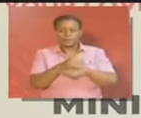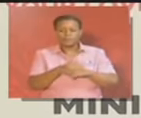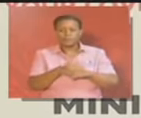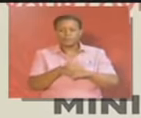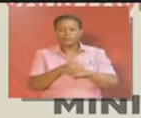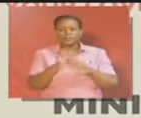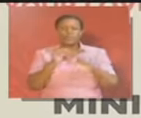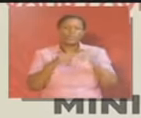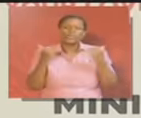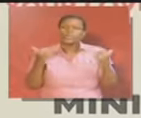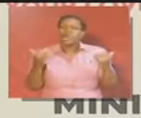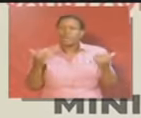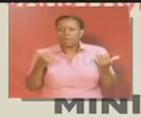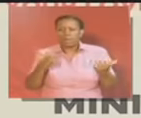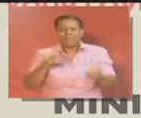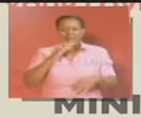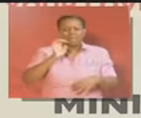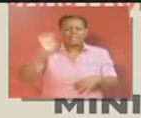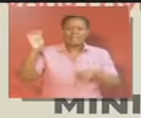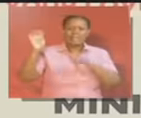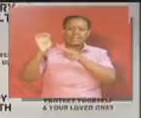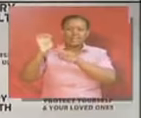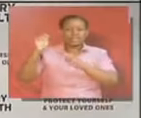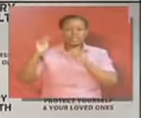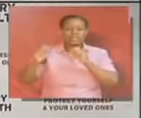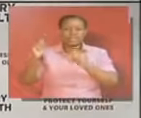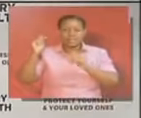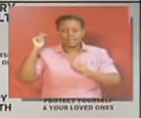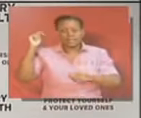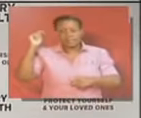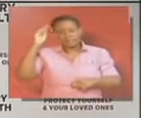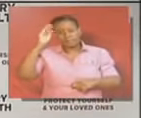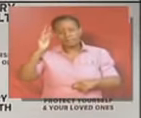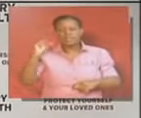eastern region of Trinidad and Tobago.